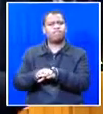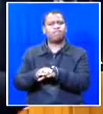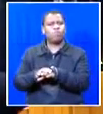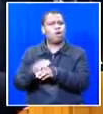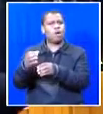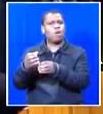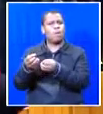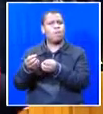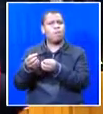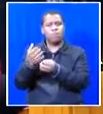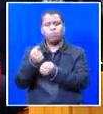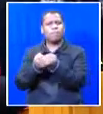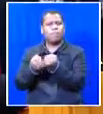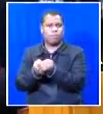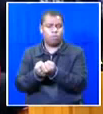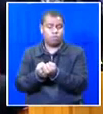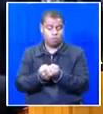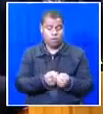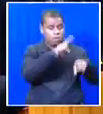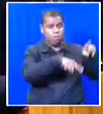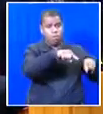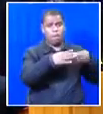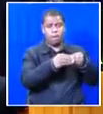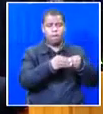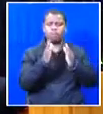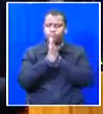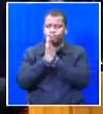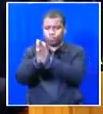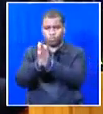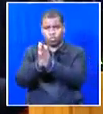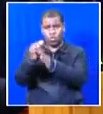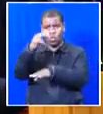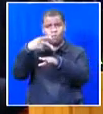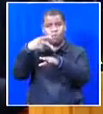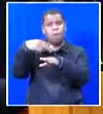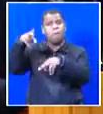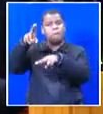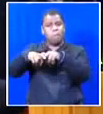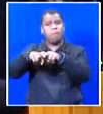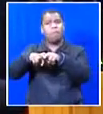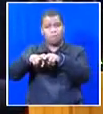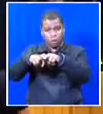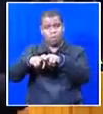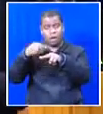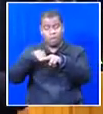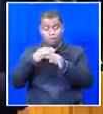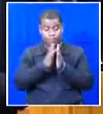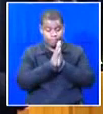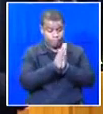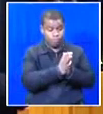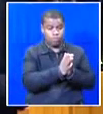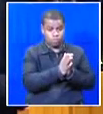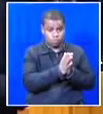Various members have requested you, through your position, to call for a withdrawal